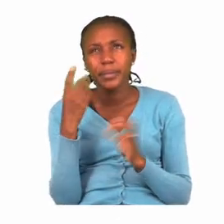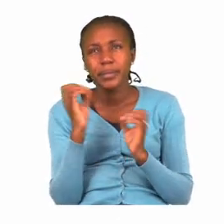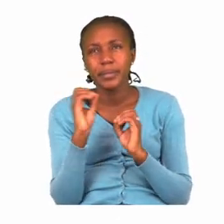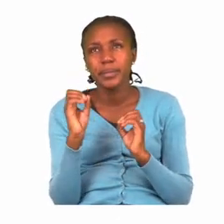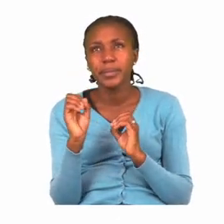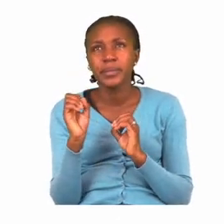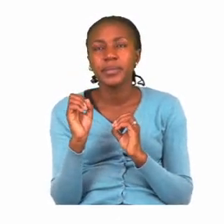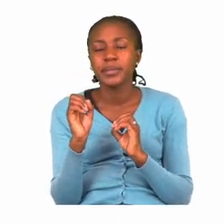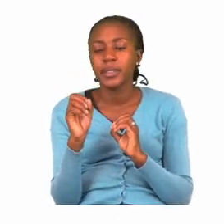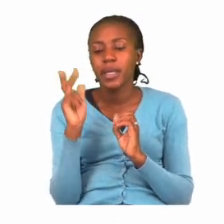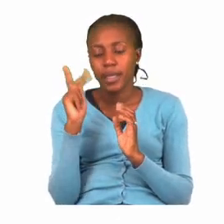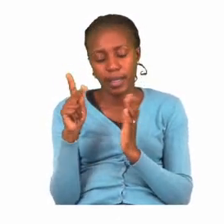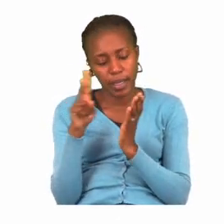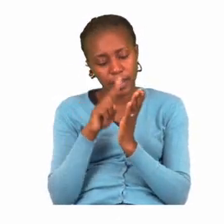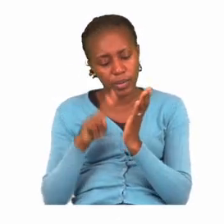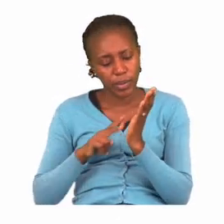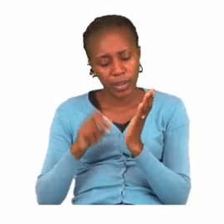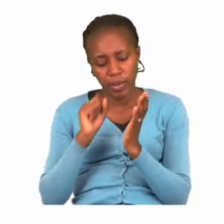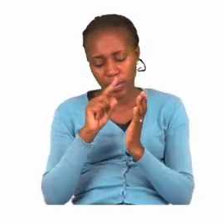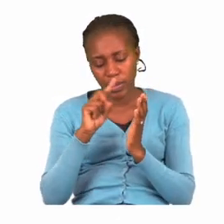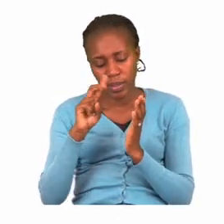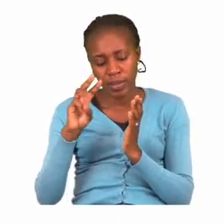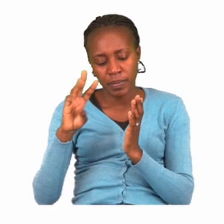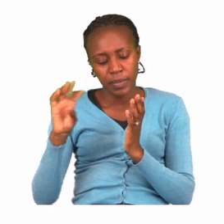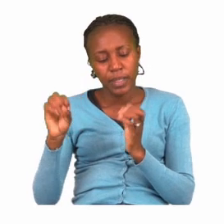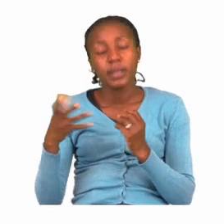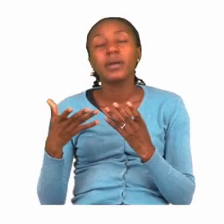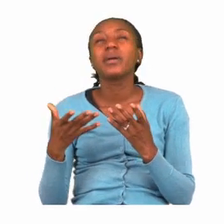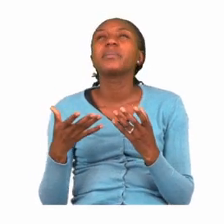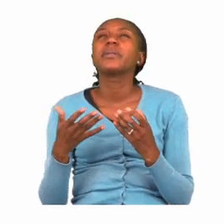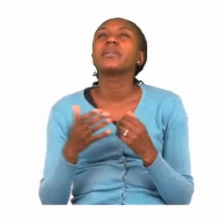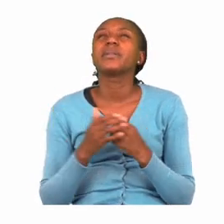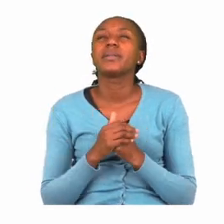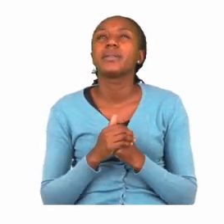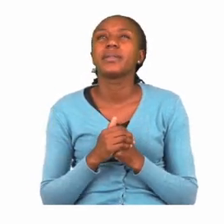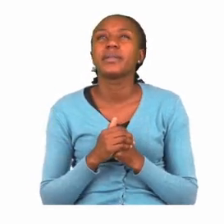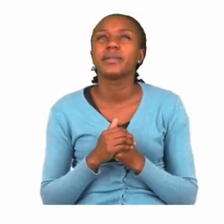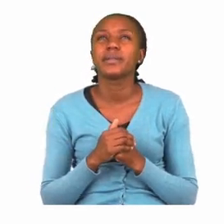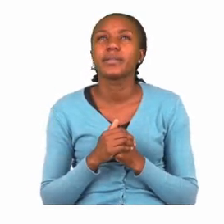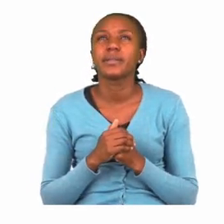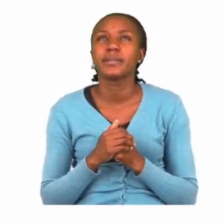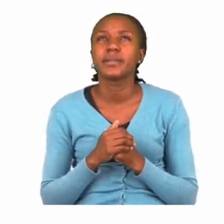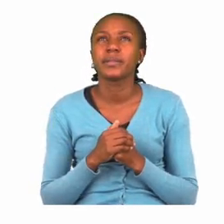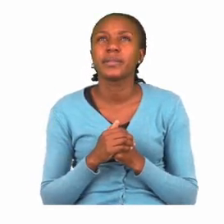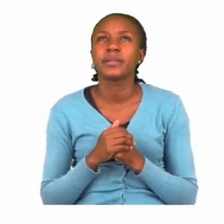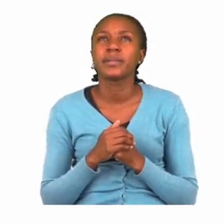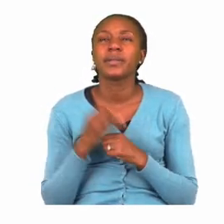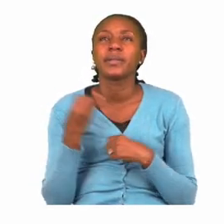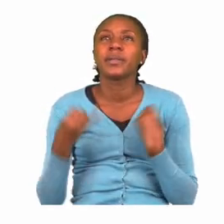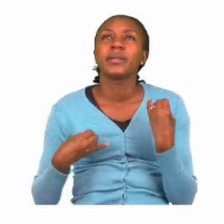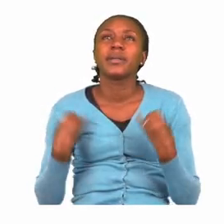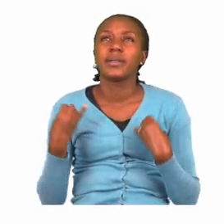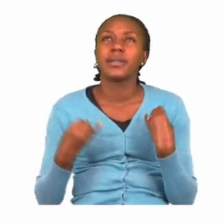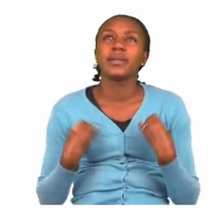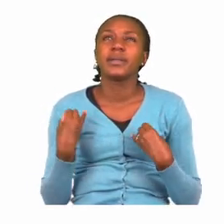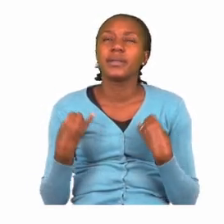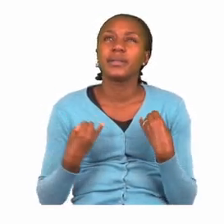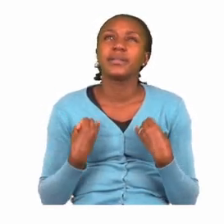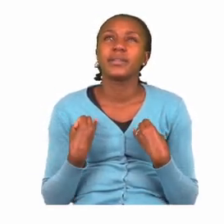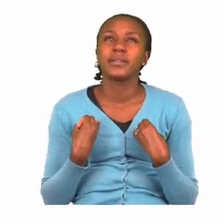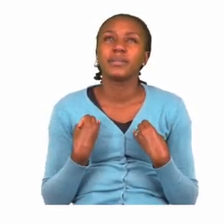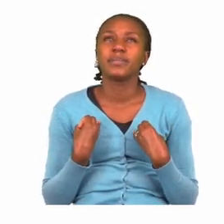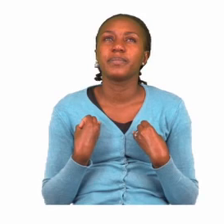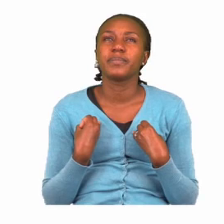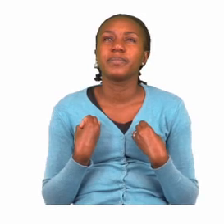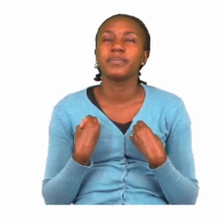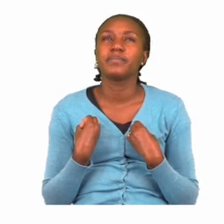always go back and count all the animals again. Have fun doing this activity, boys and